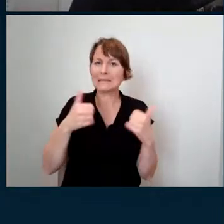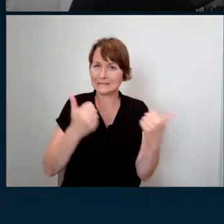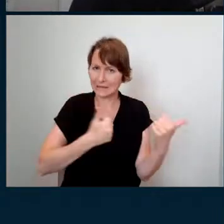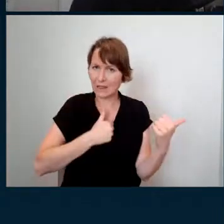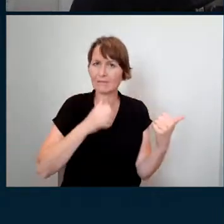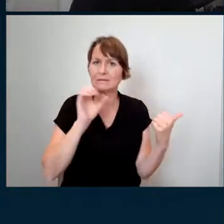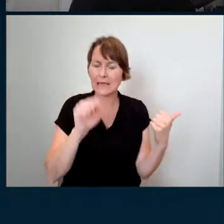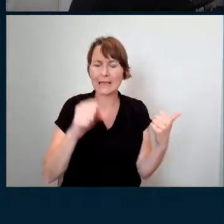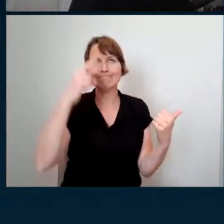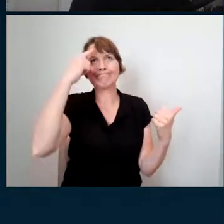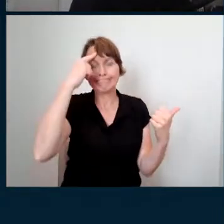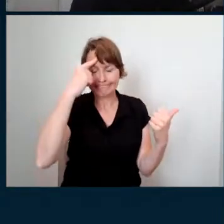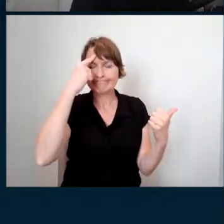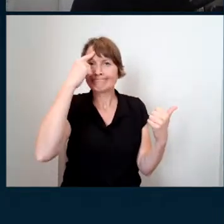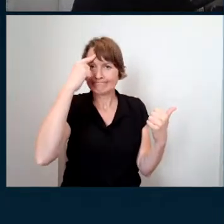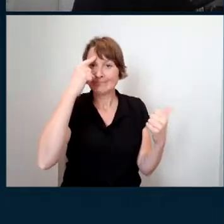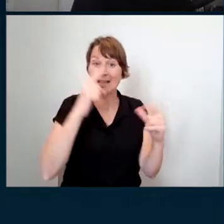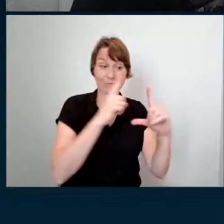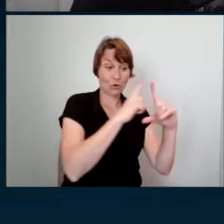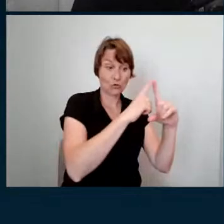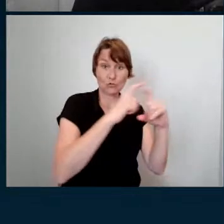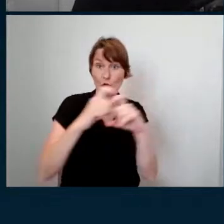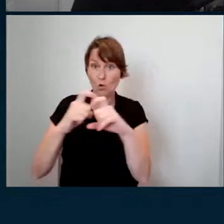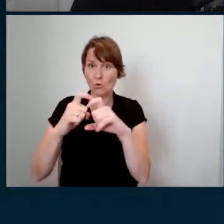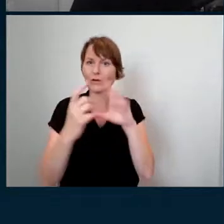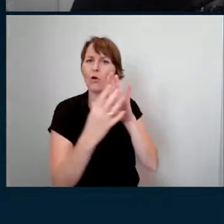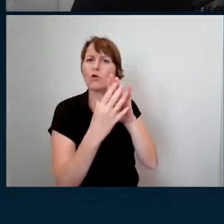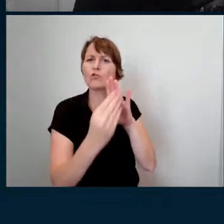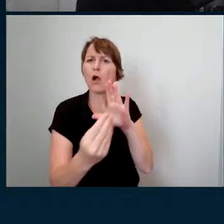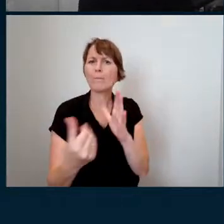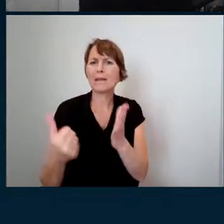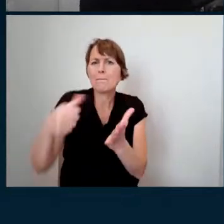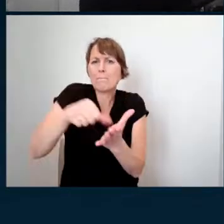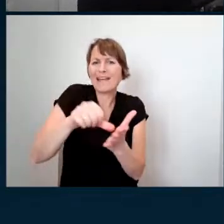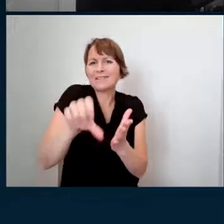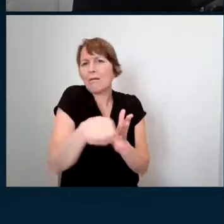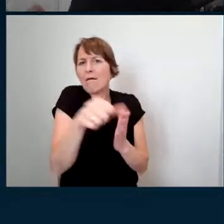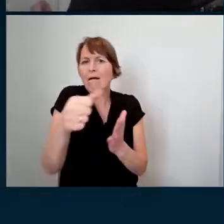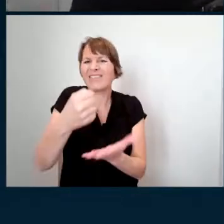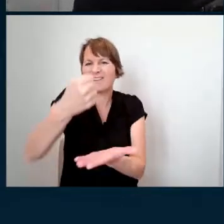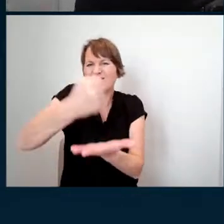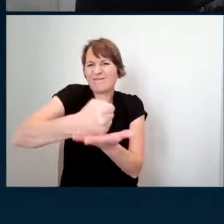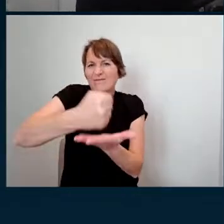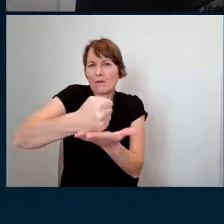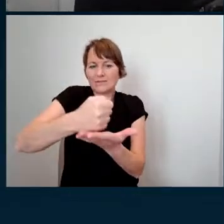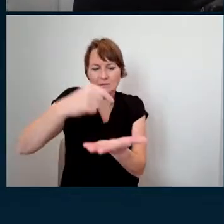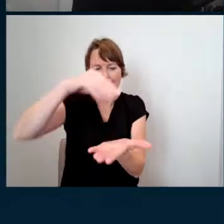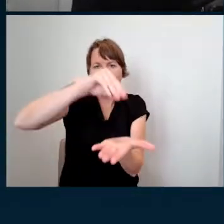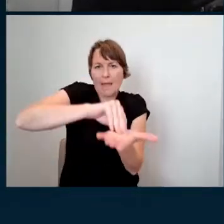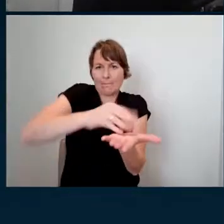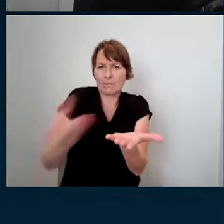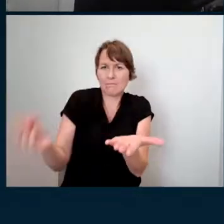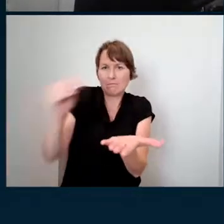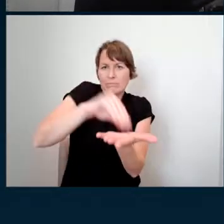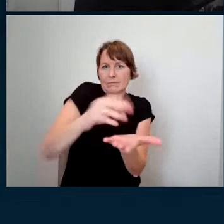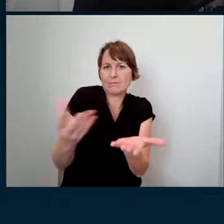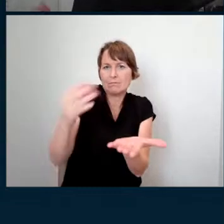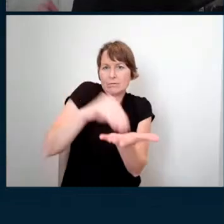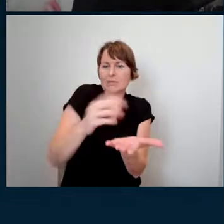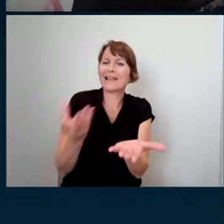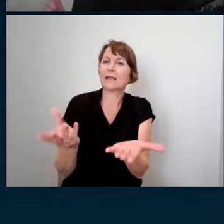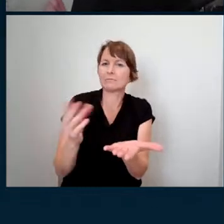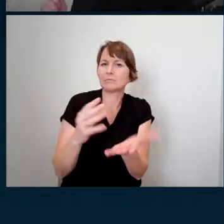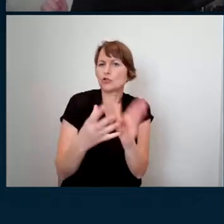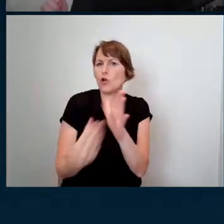paste your code into the function app, and all the other stuff is taken care of. Now, one of the cool things that Azure Function Apps